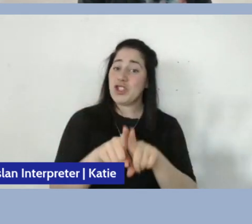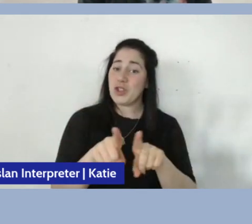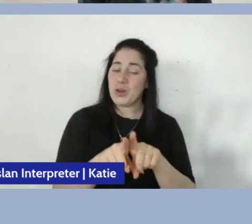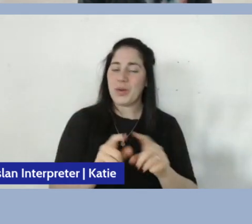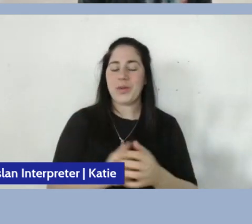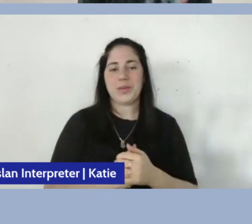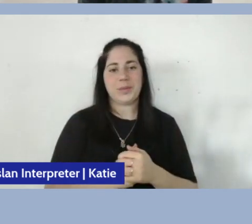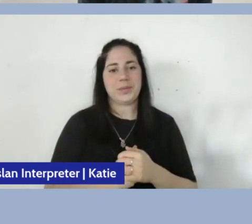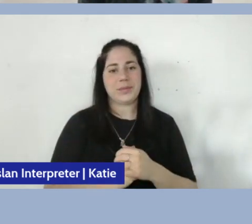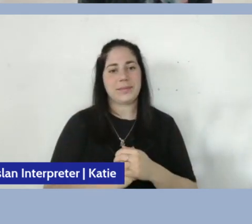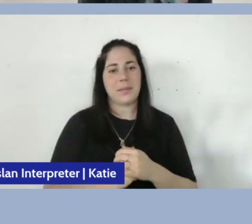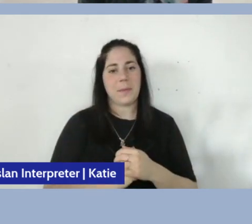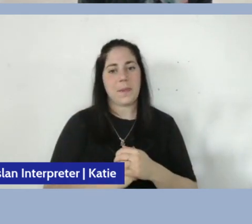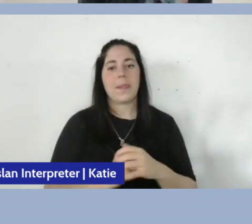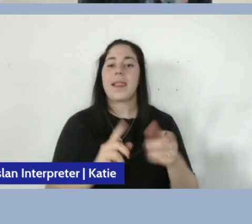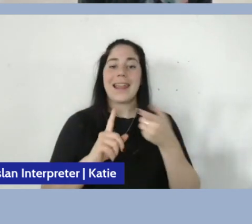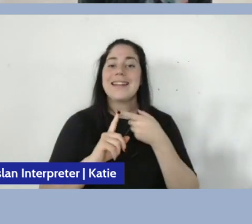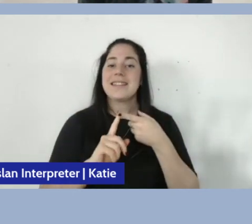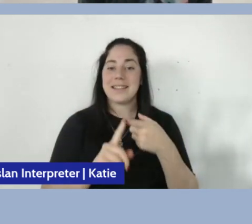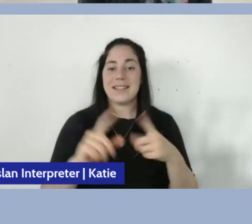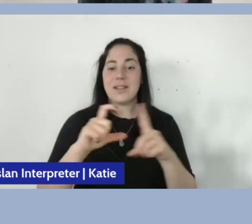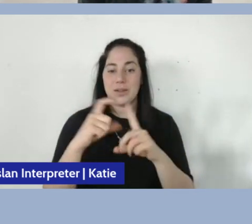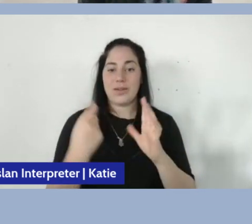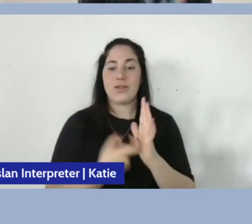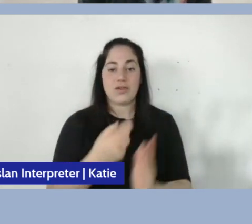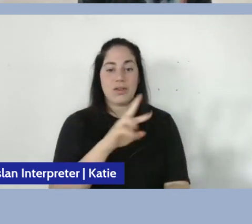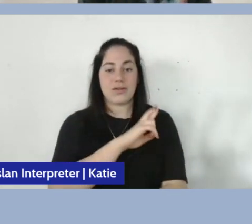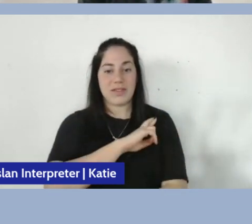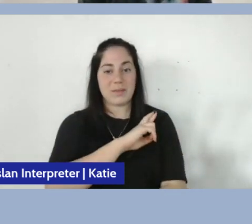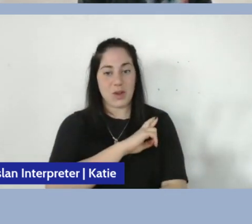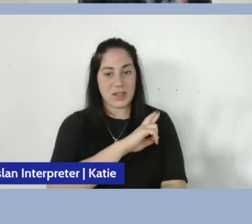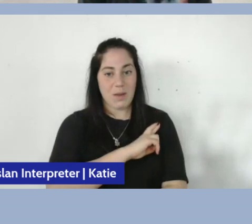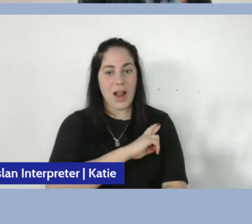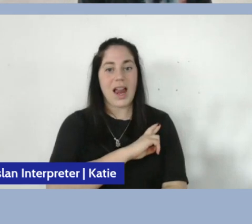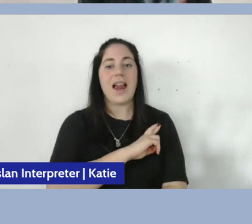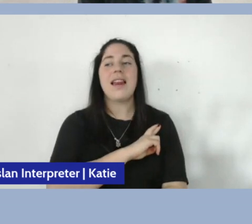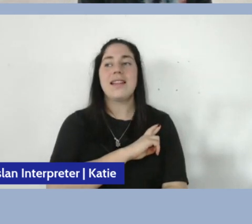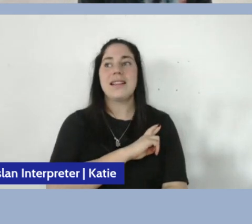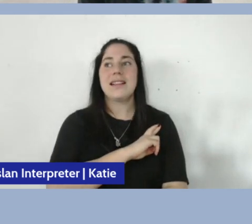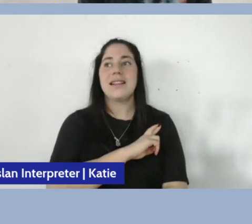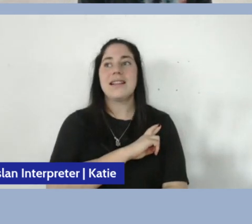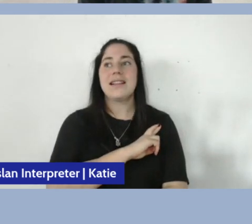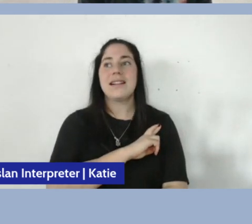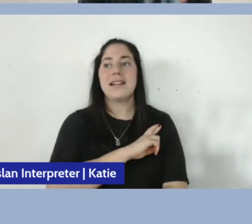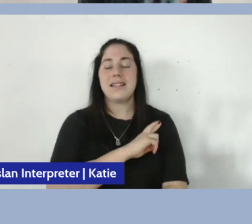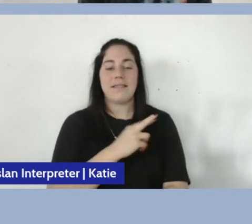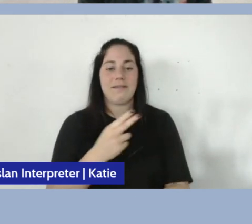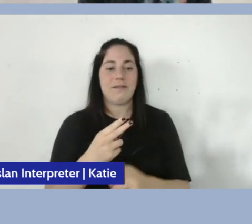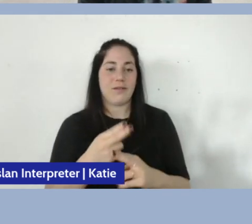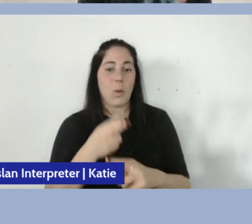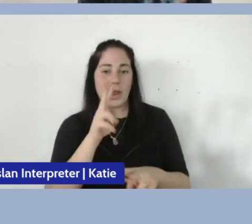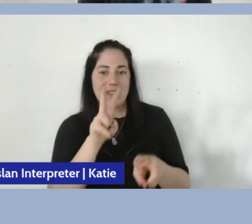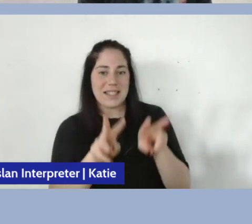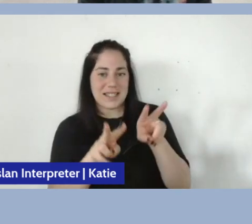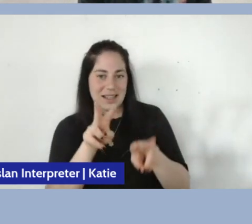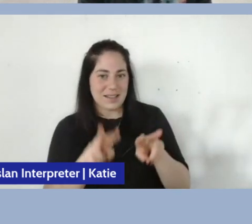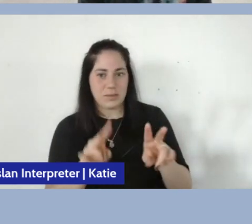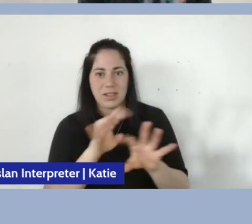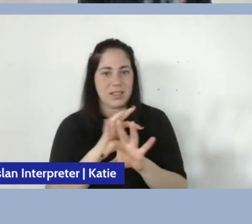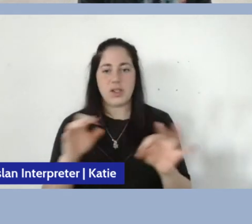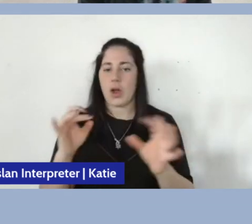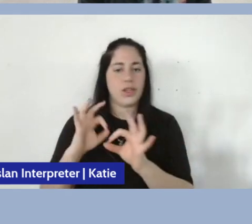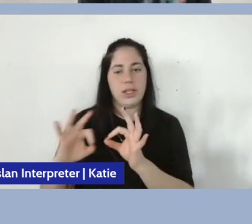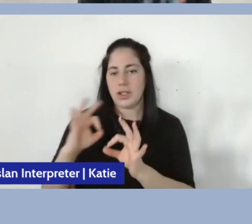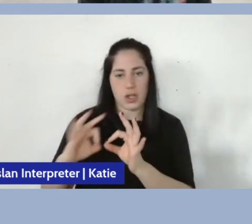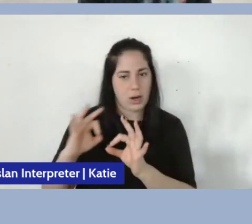still the clinician who is responsible for that assessment. It's not the interpreter. So